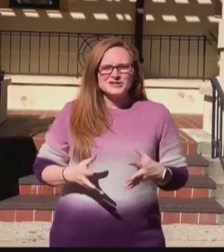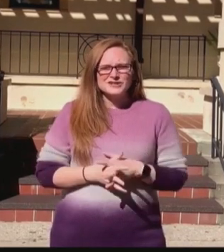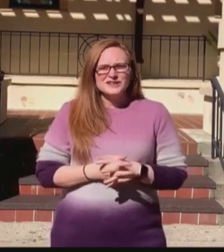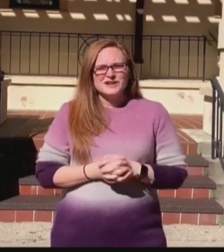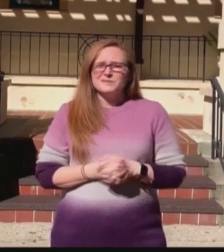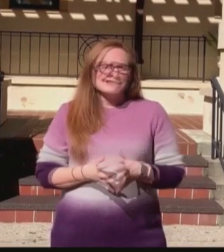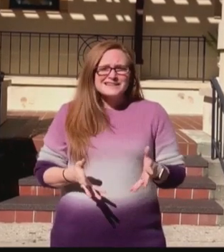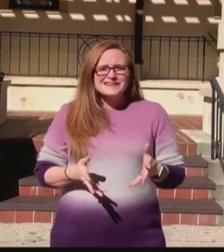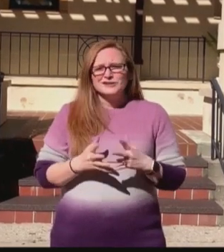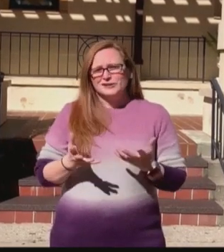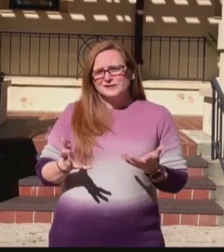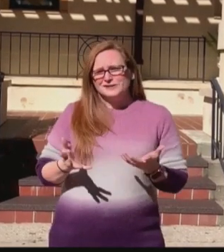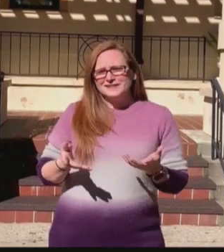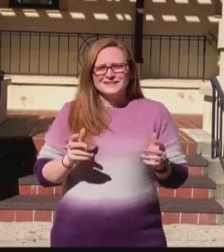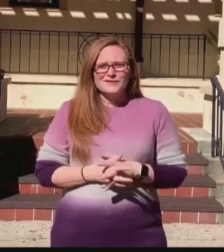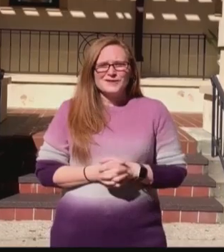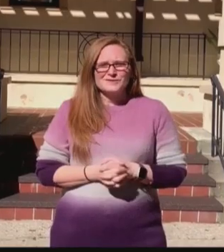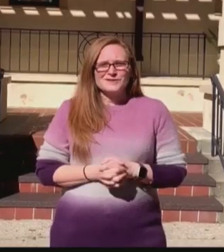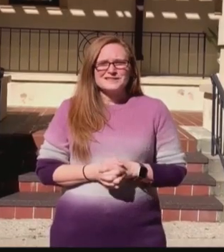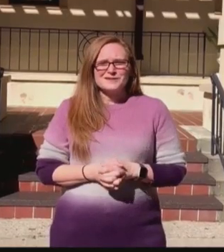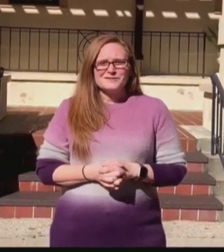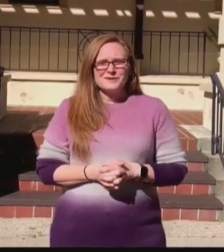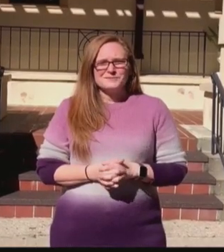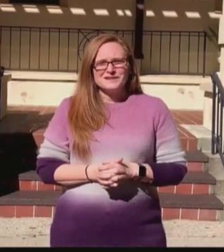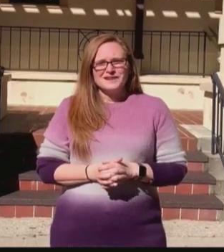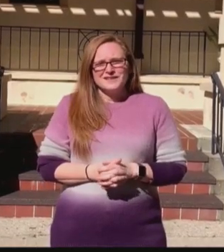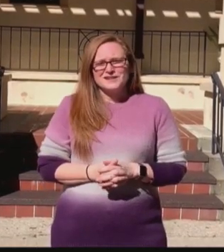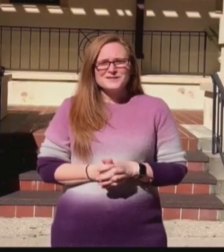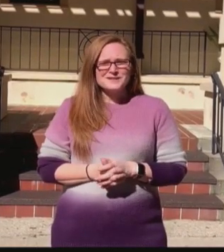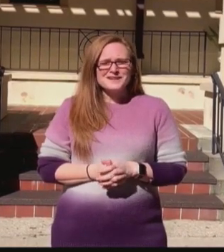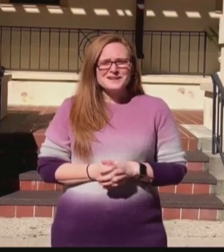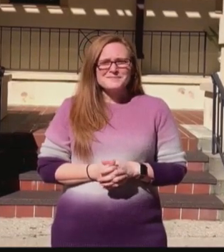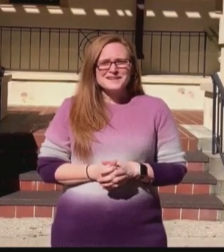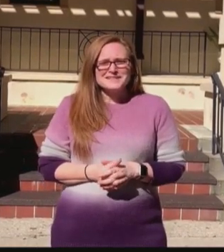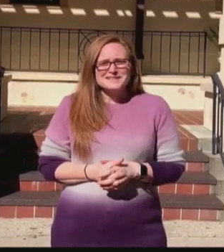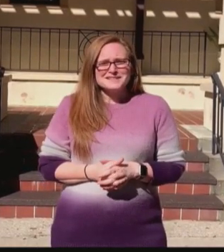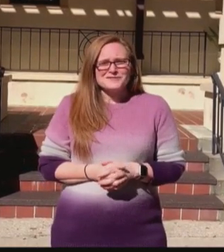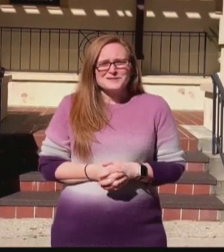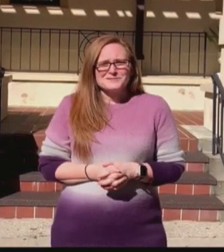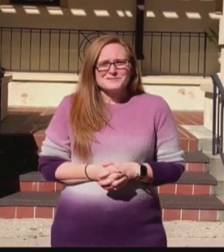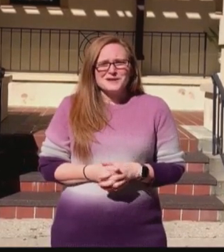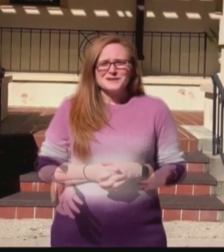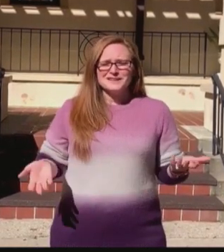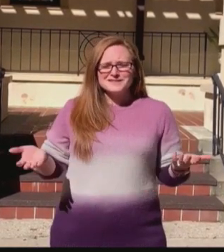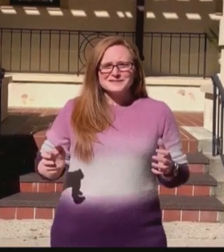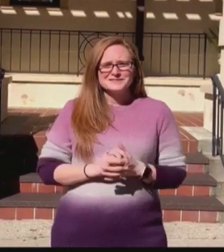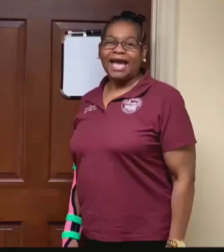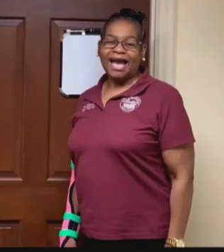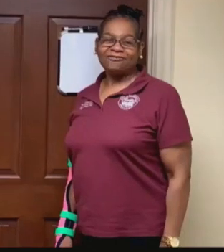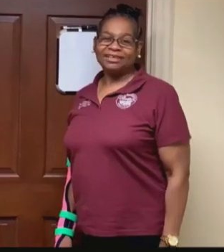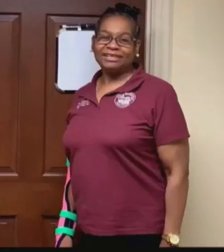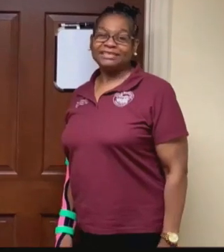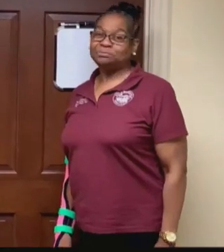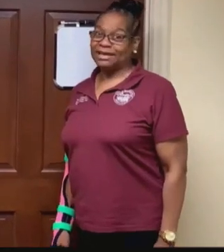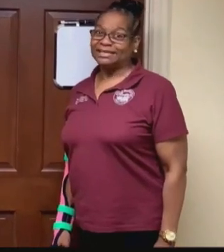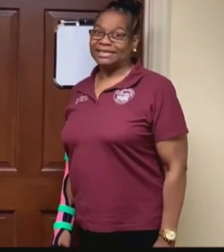nature, planting, gardening, all that fun stuff. And then always stop by and come by and see us every once in a while. We'd love to see you. Hi,